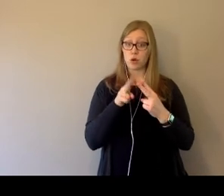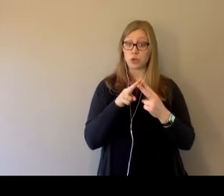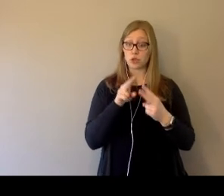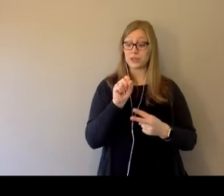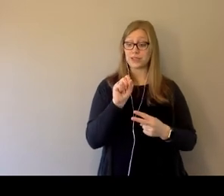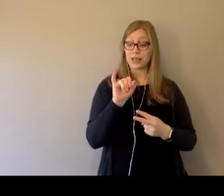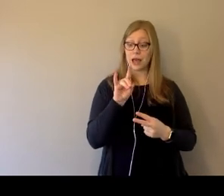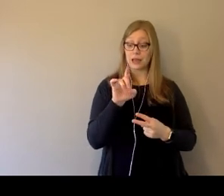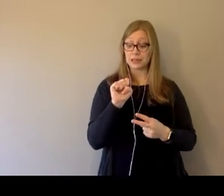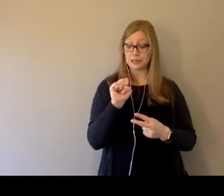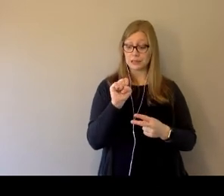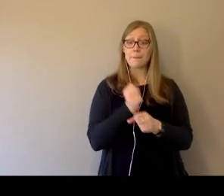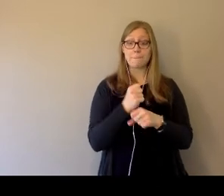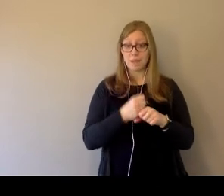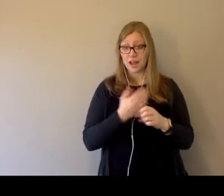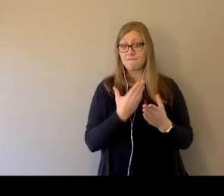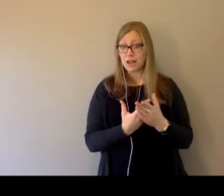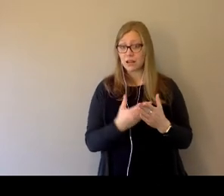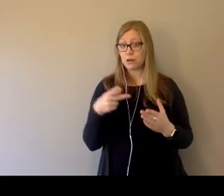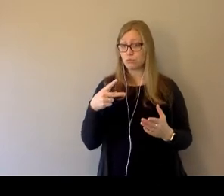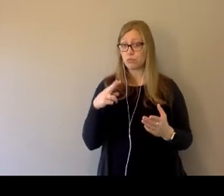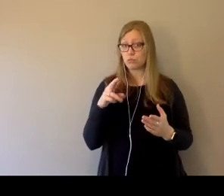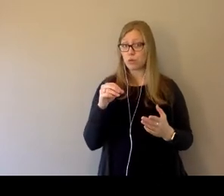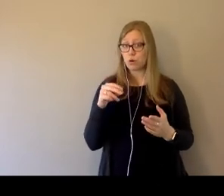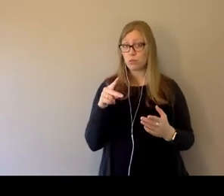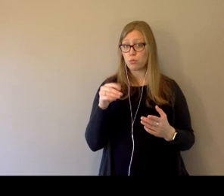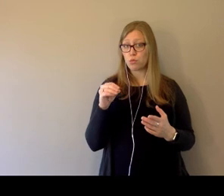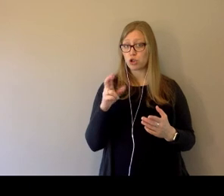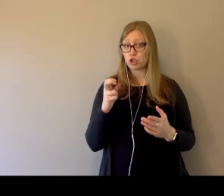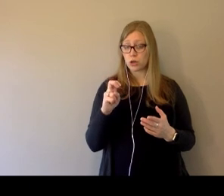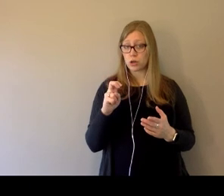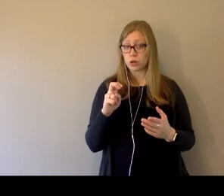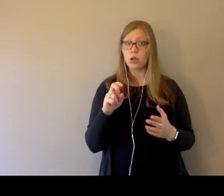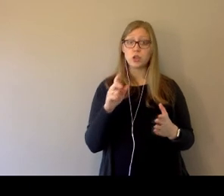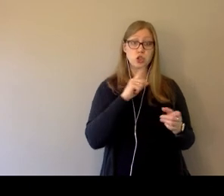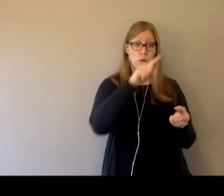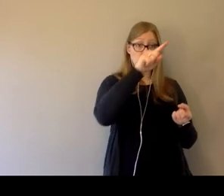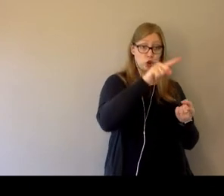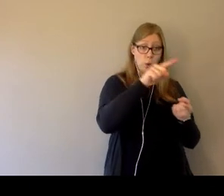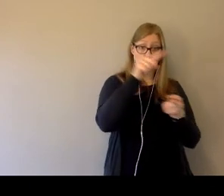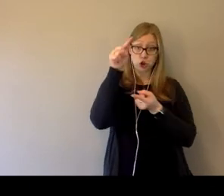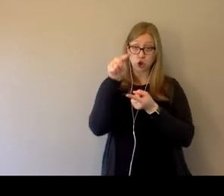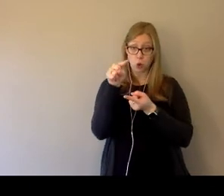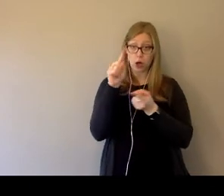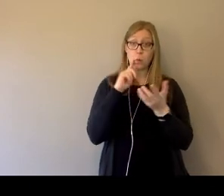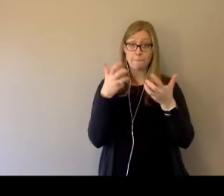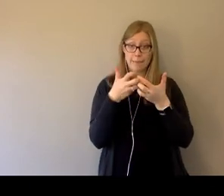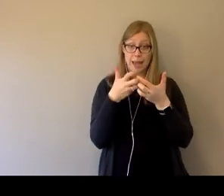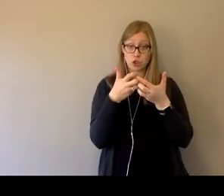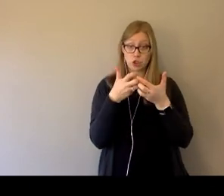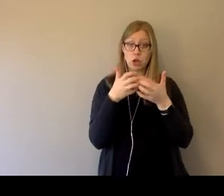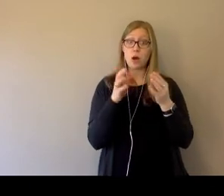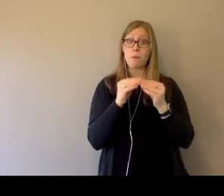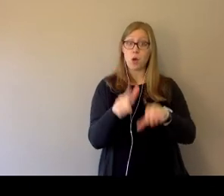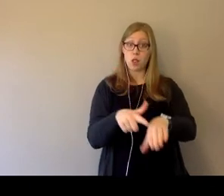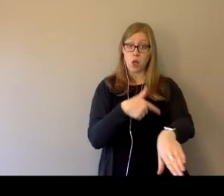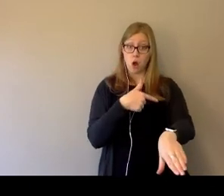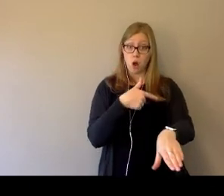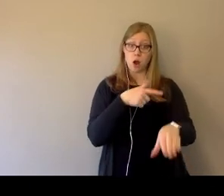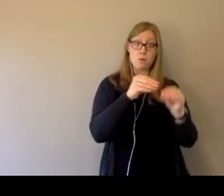going to take this short side and match it up with this short side, the longer side matching it up with this longer